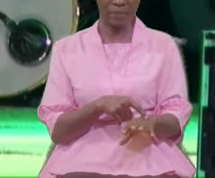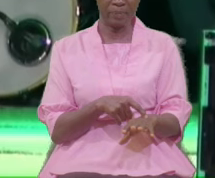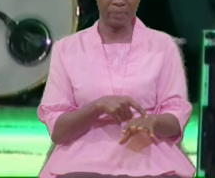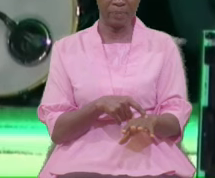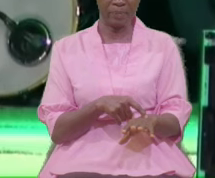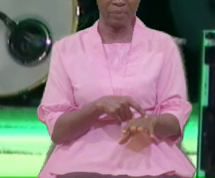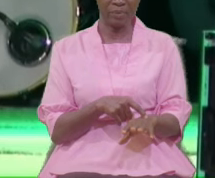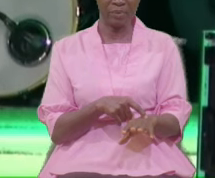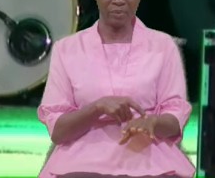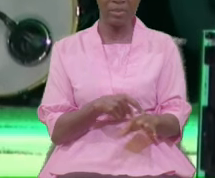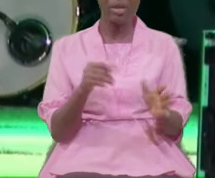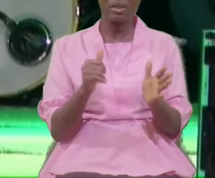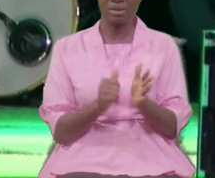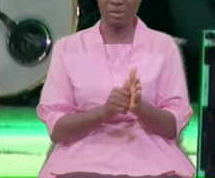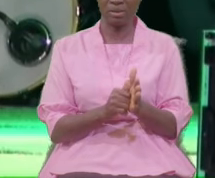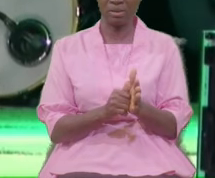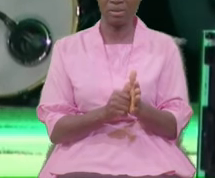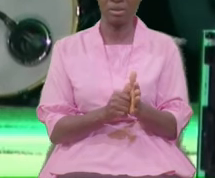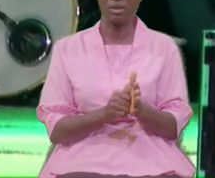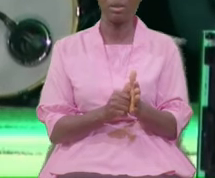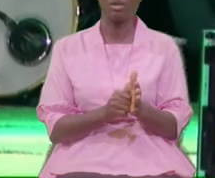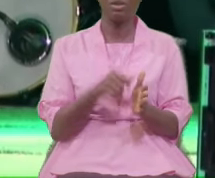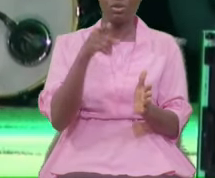know the grace of God comes your